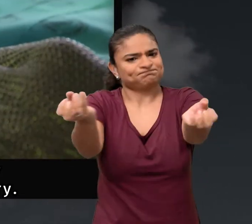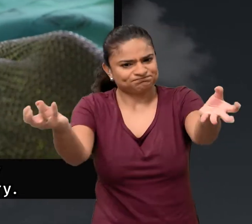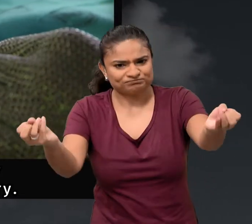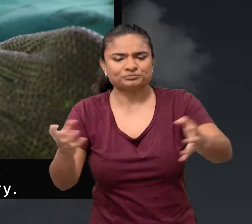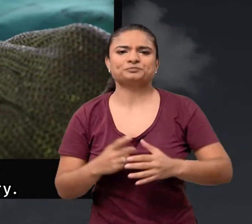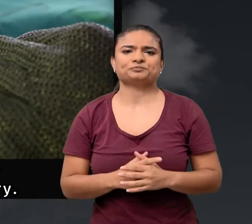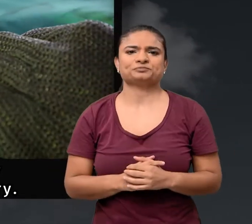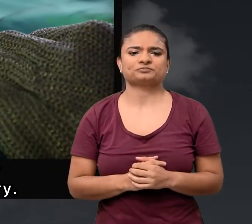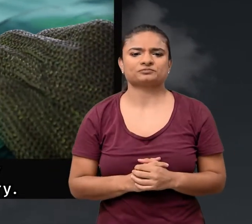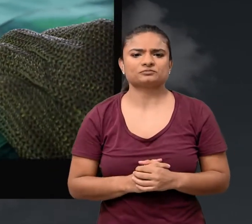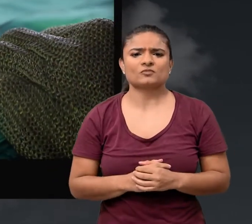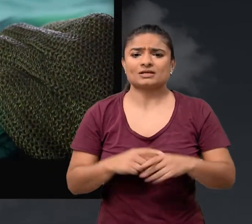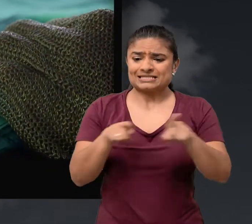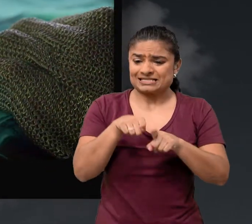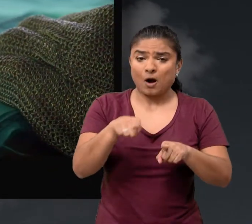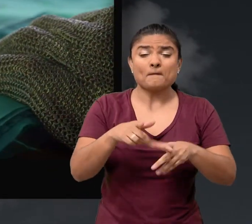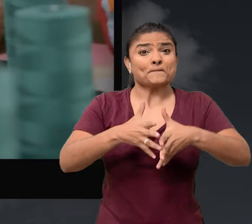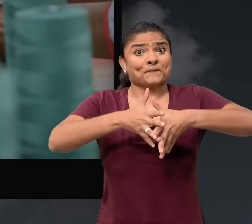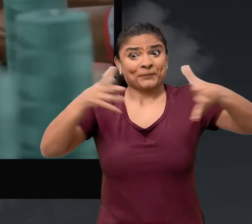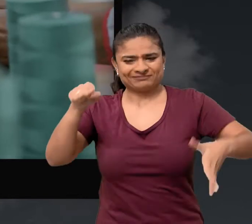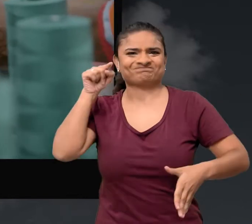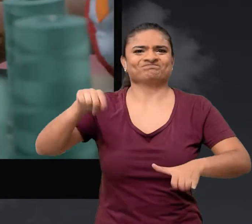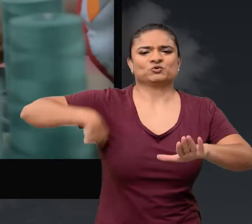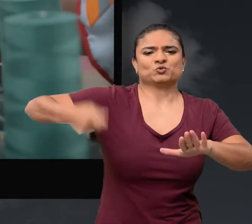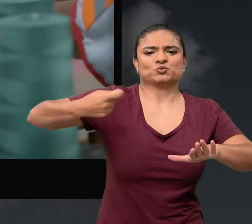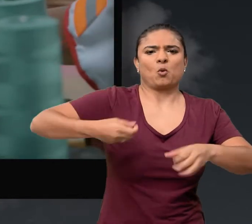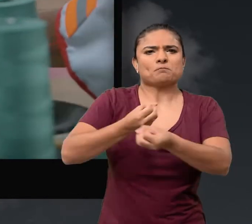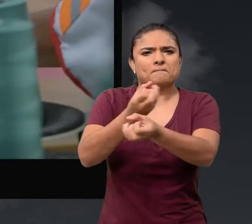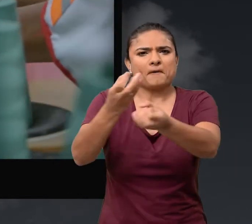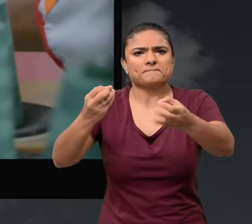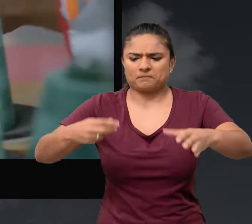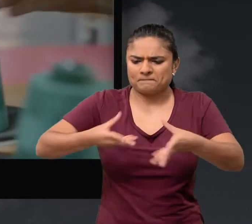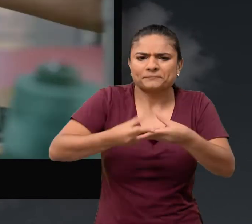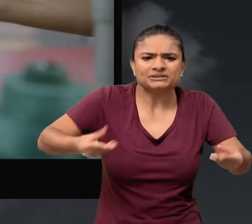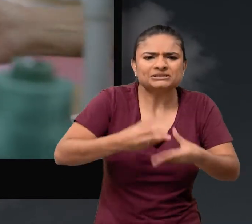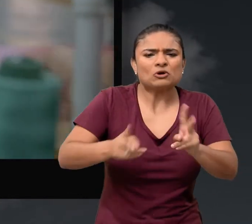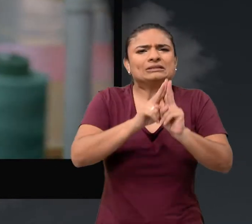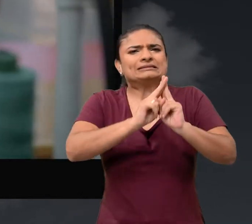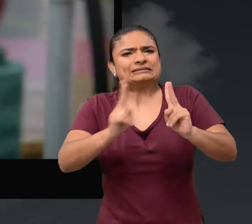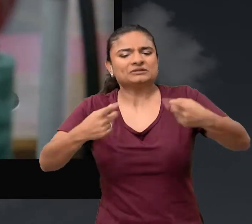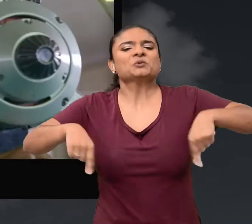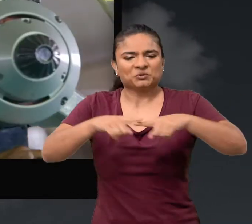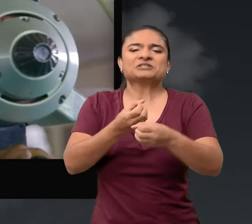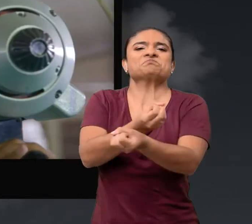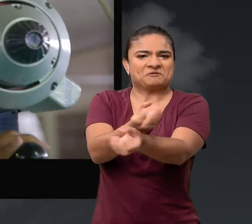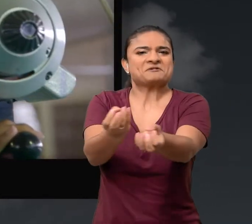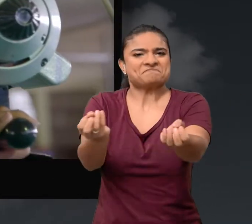the tourism industry, and that is the largest section that we have in the garments.